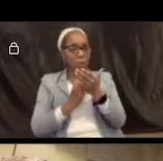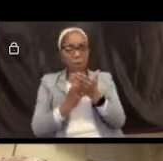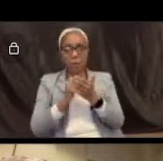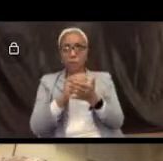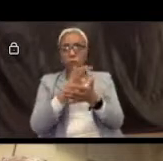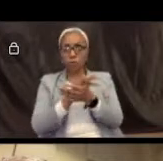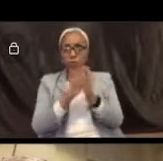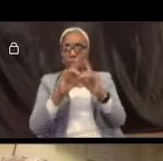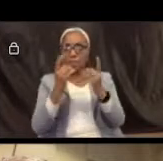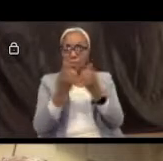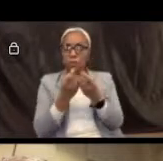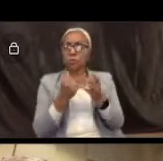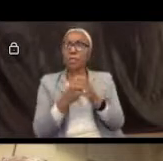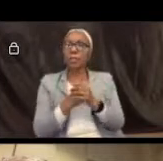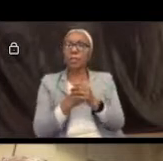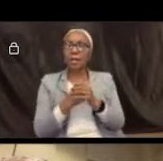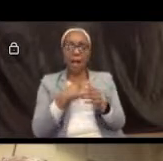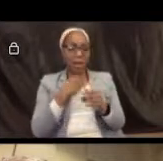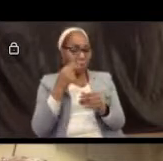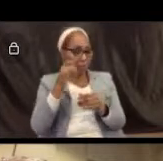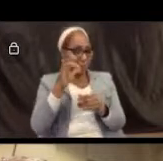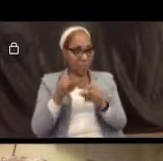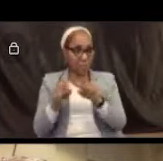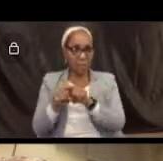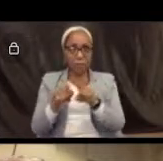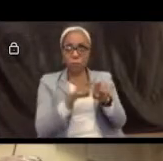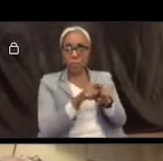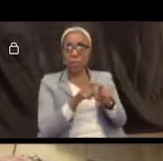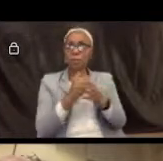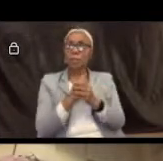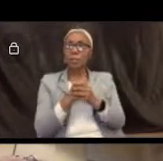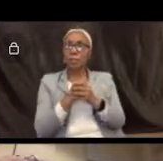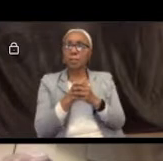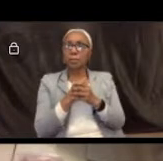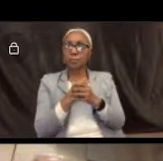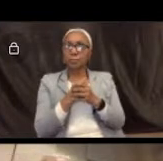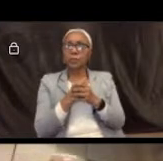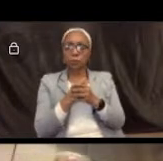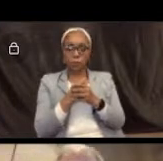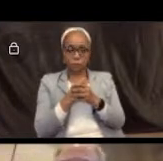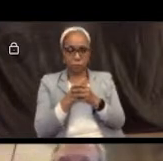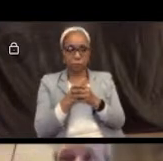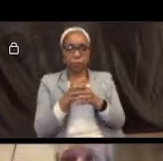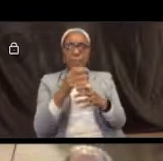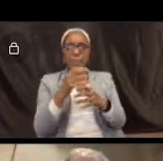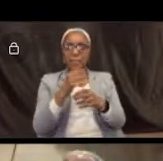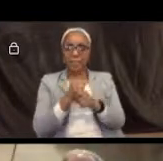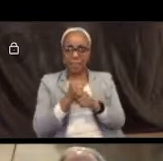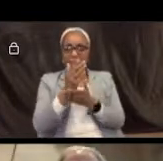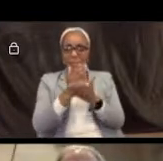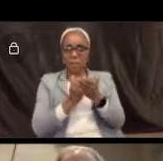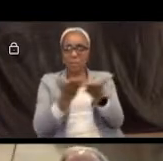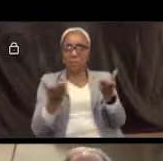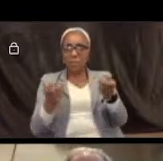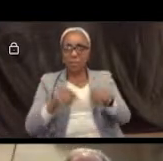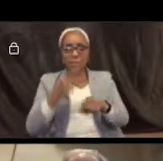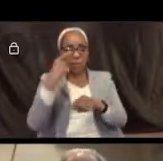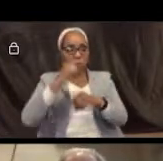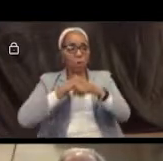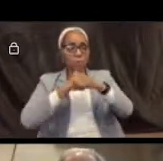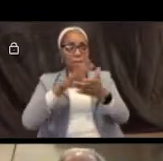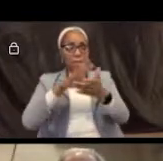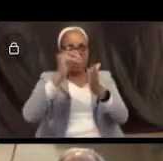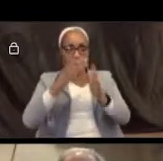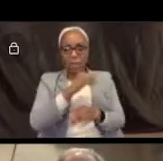district, i.e. the city as well, to actually get some of these smaller things actually done for the protection of the students, as